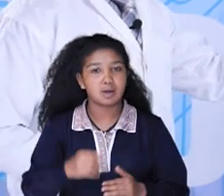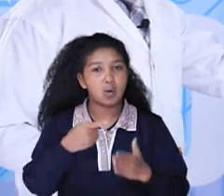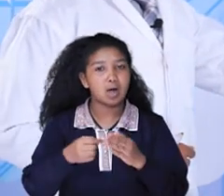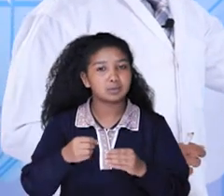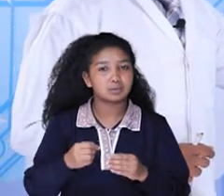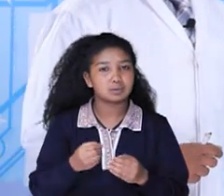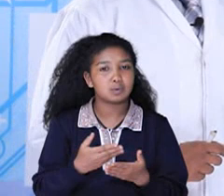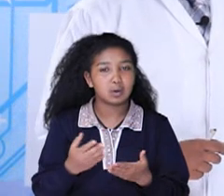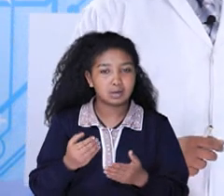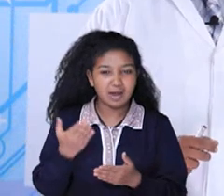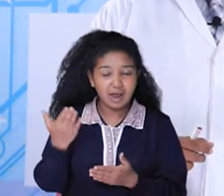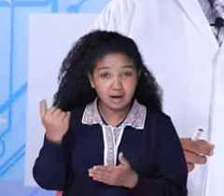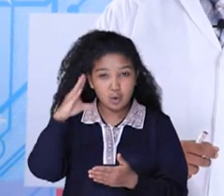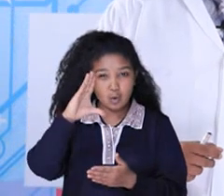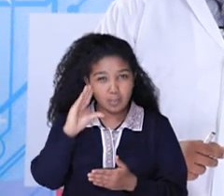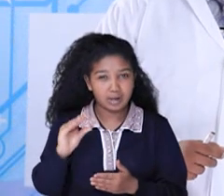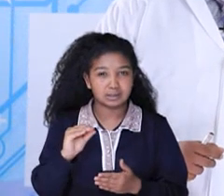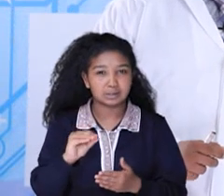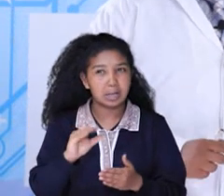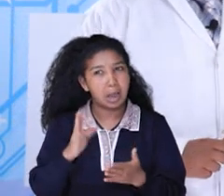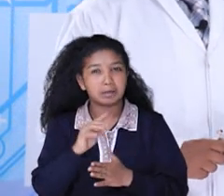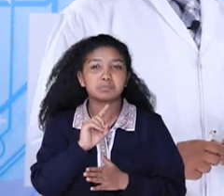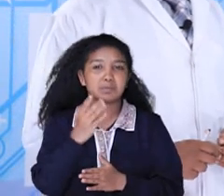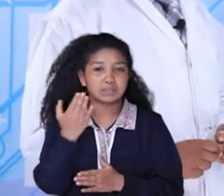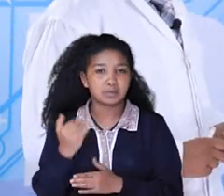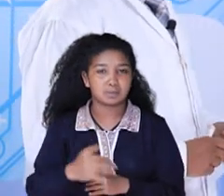What were early humans or hominids like?